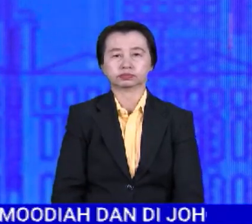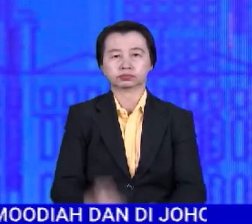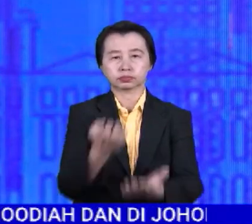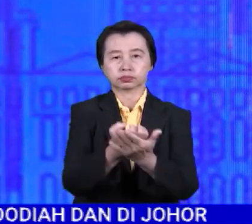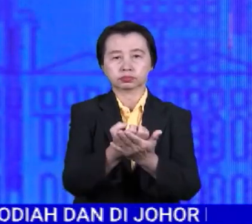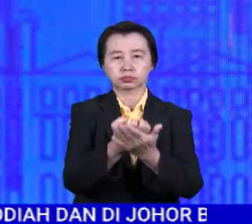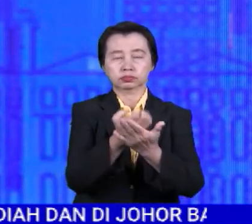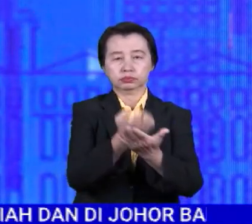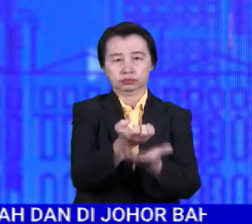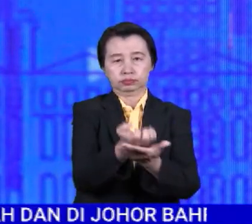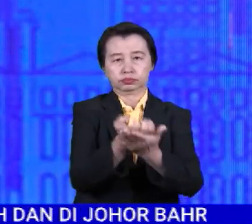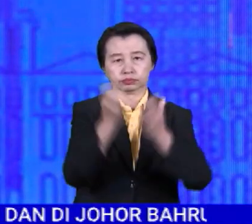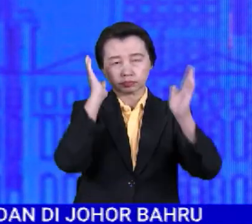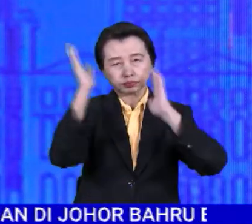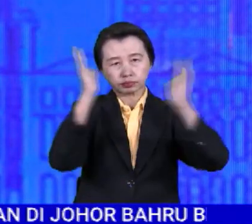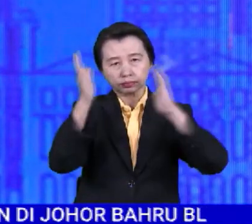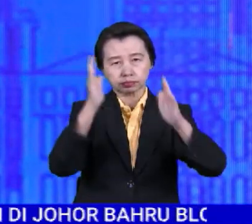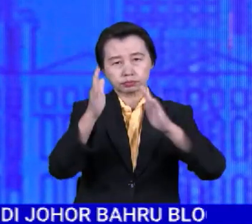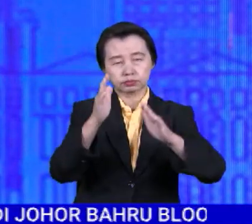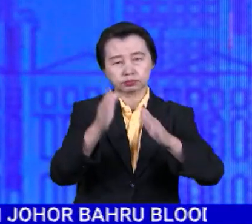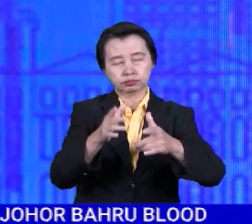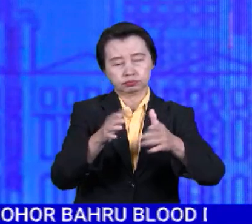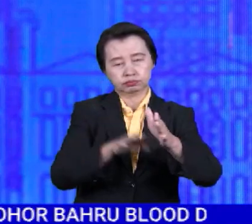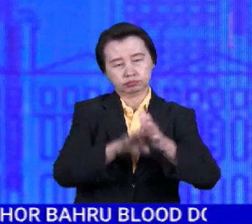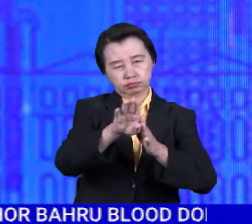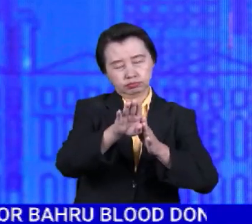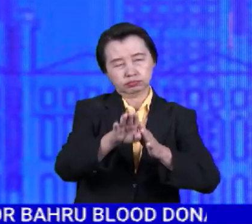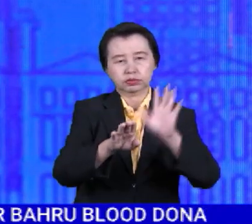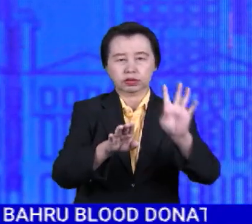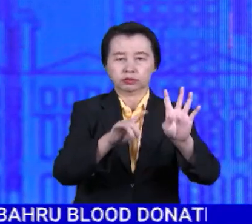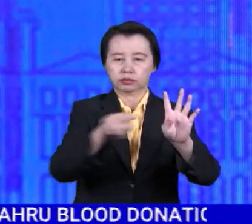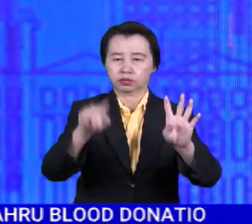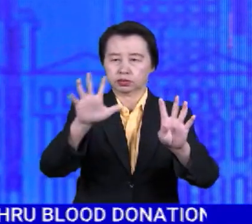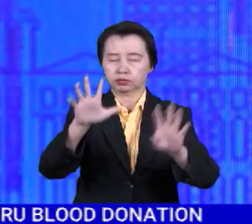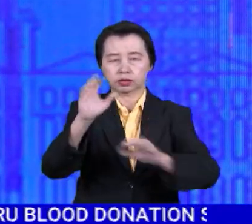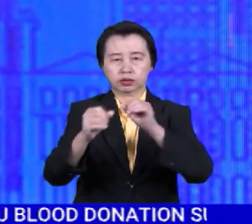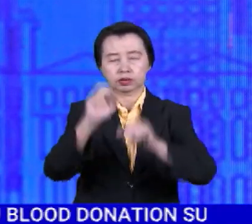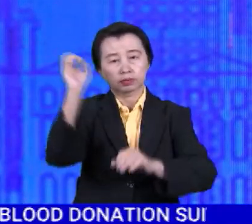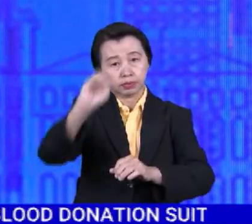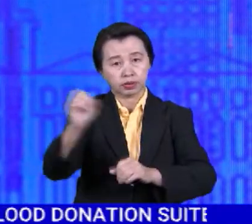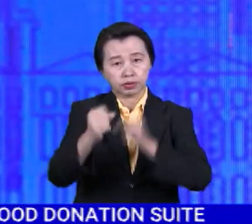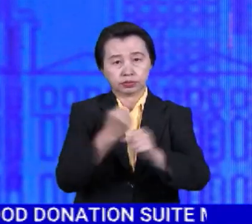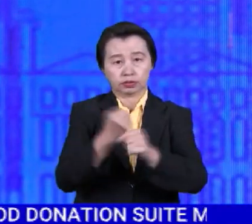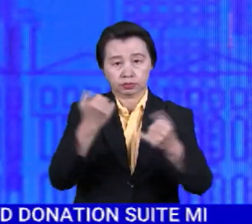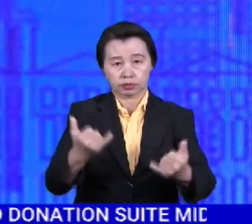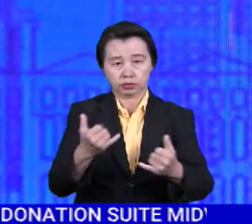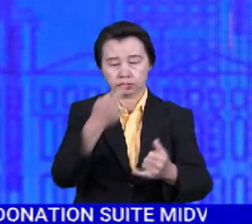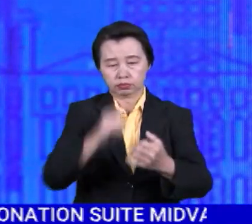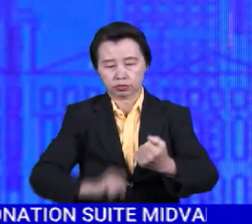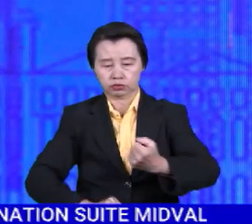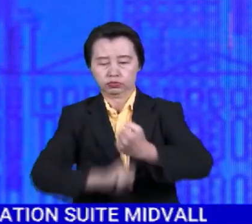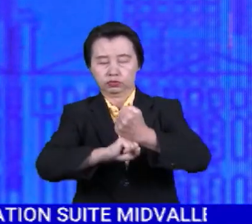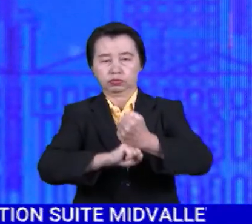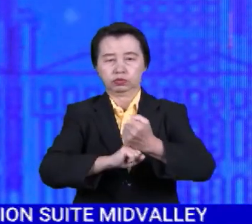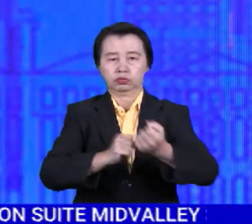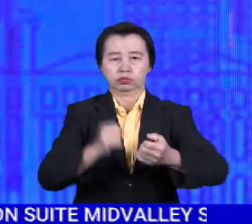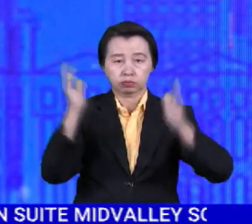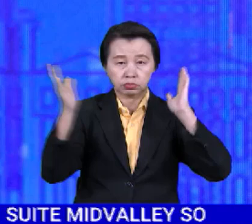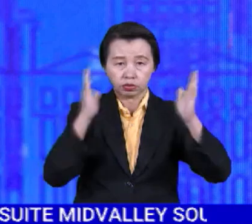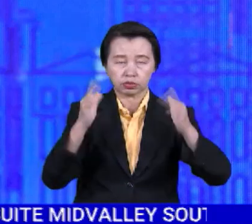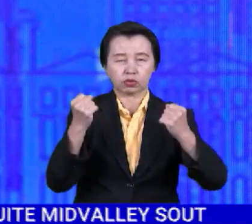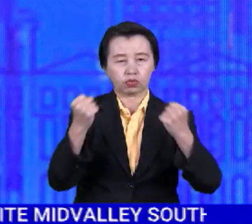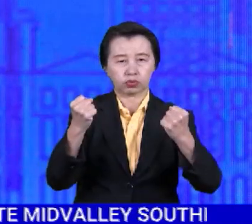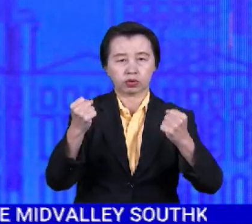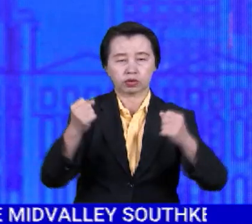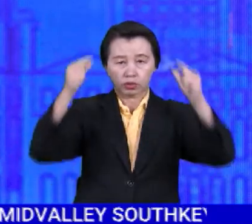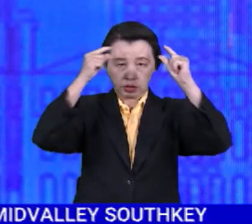Ekonomi Malaysia diunjur berkembang antara 4 hingga 5% tahun ini disokong permintaan domestik yang kukuh. Menurut